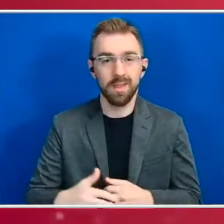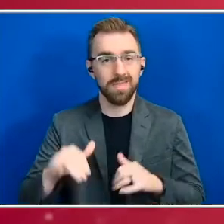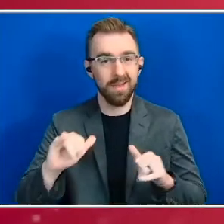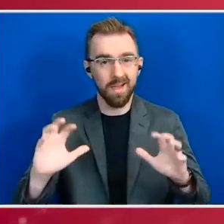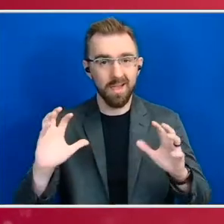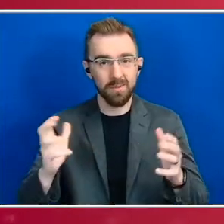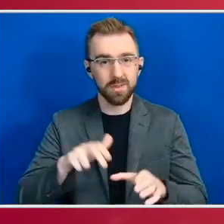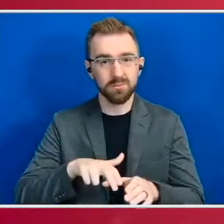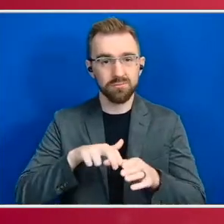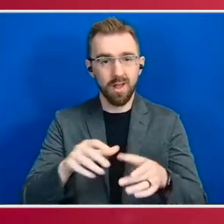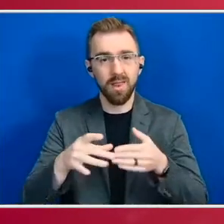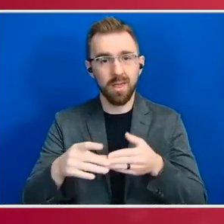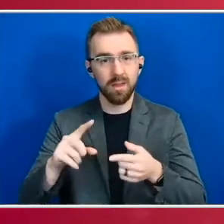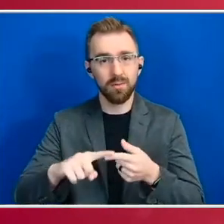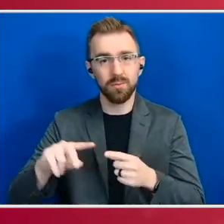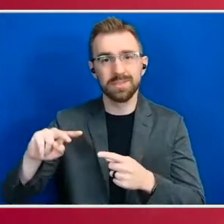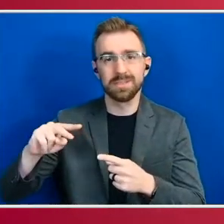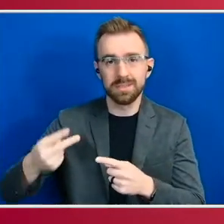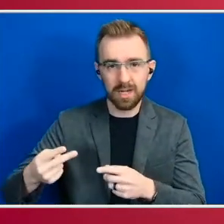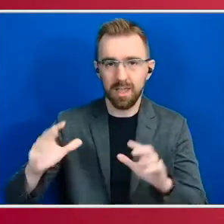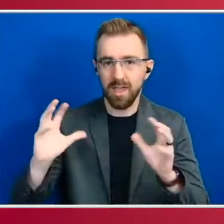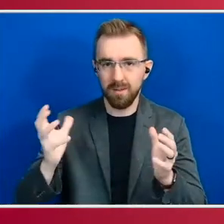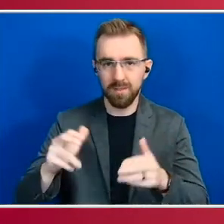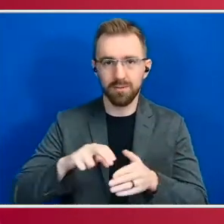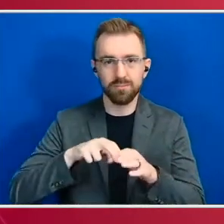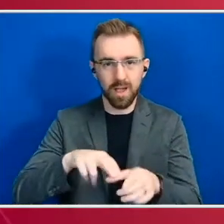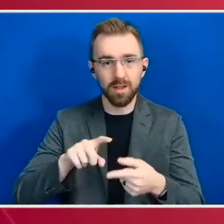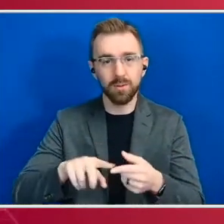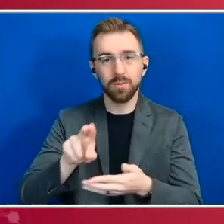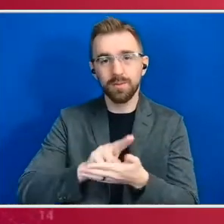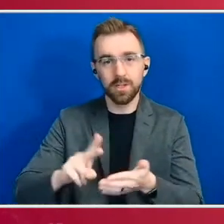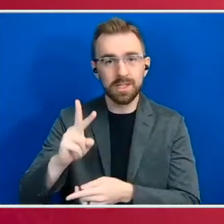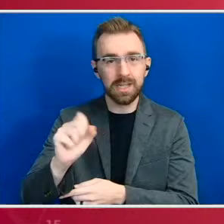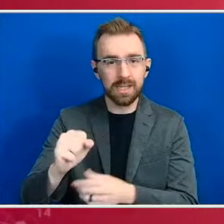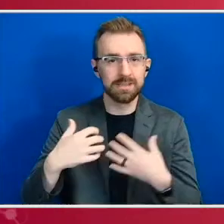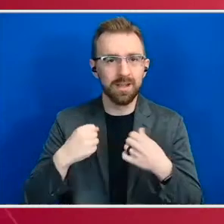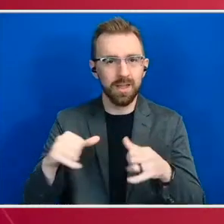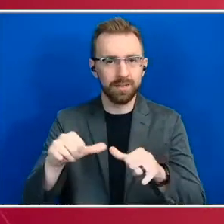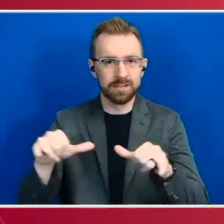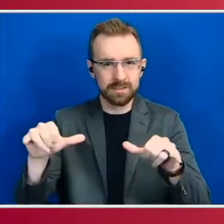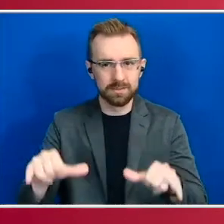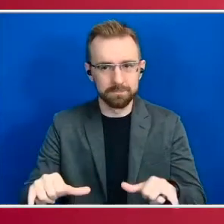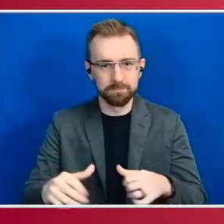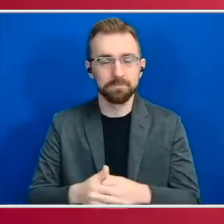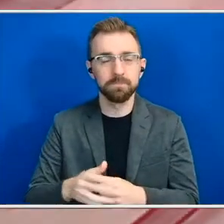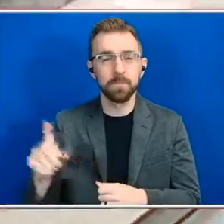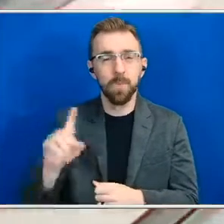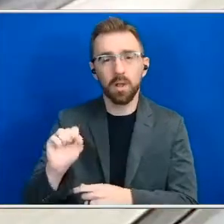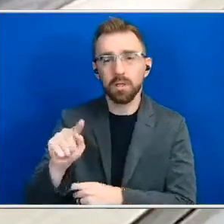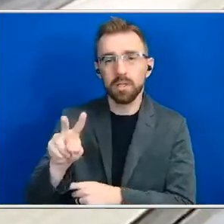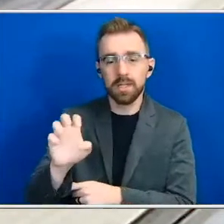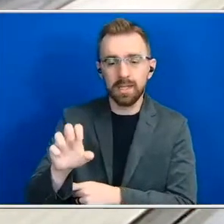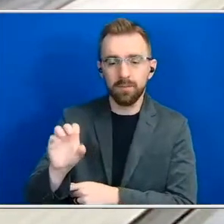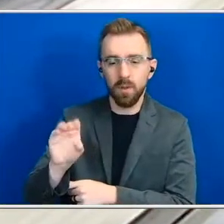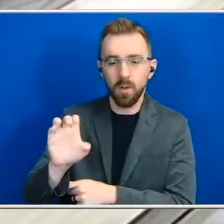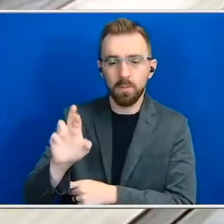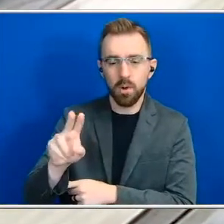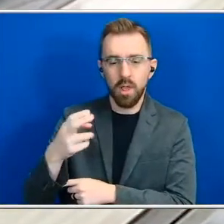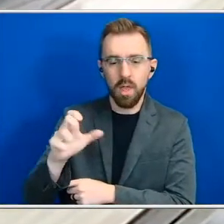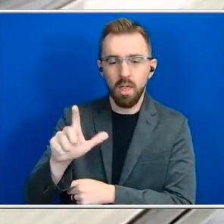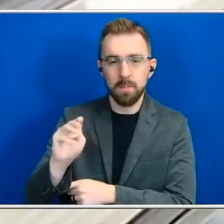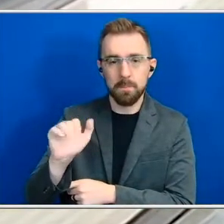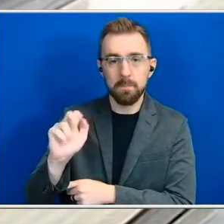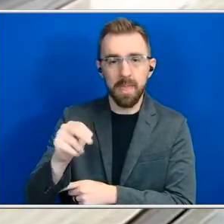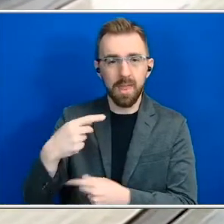a second ambulance ride to the University of Kansas Health System, where Steve Oberhelman wound up with 2